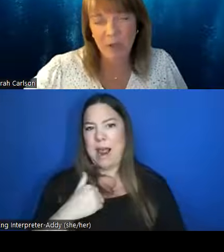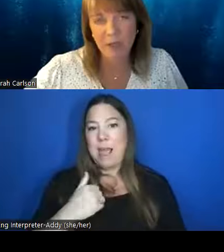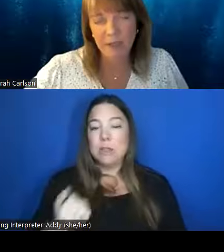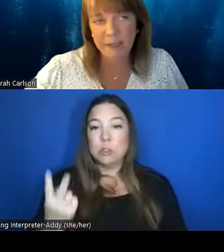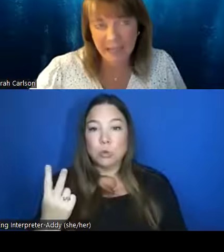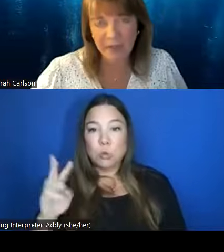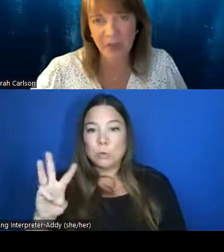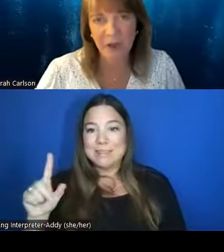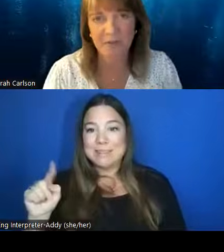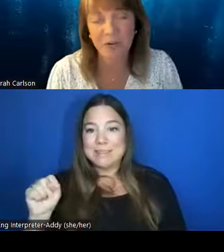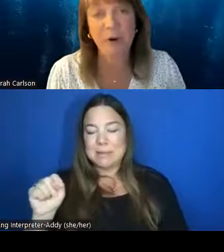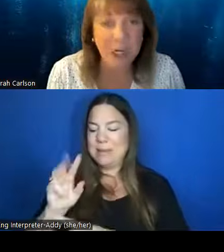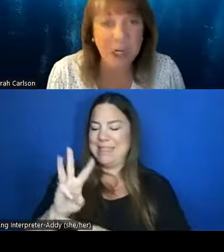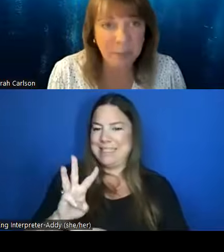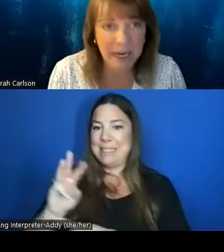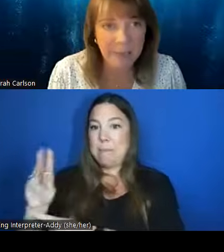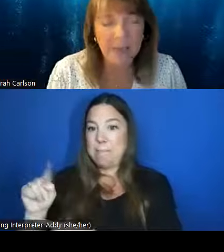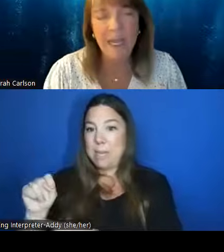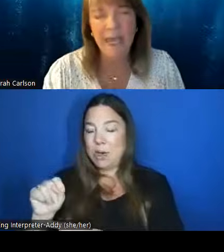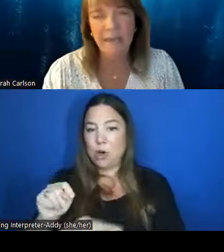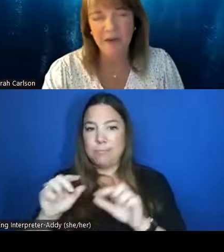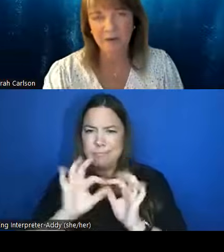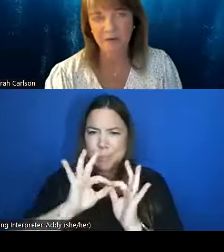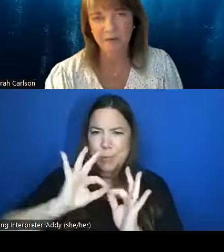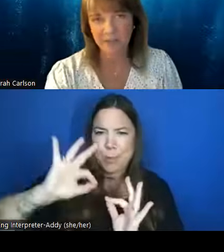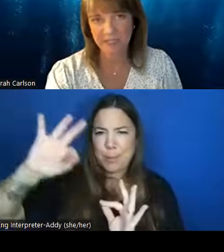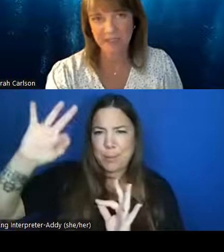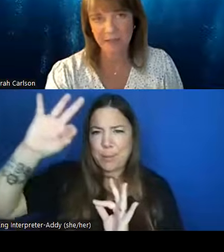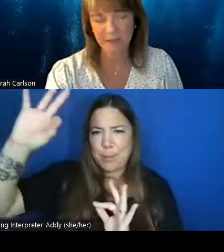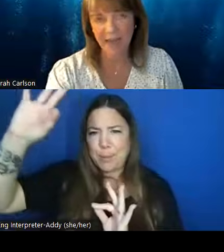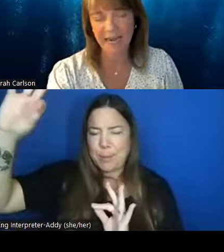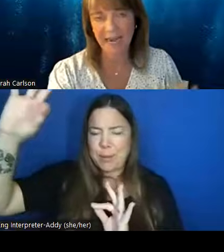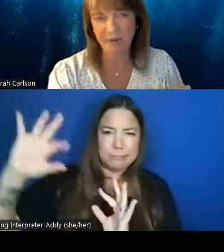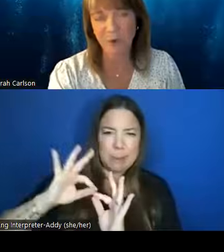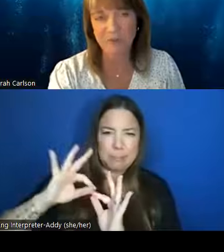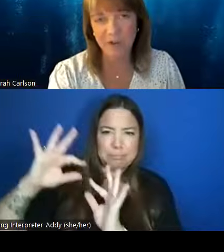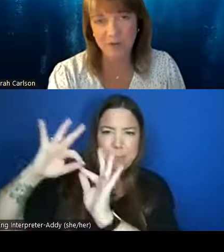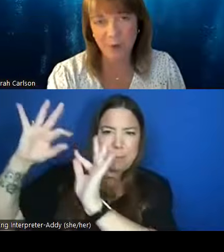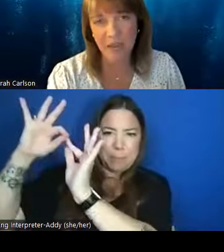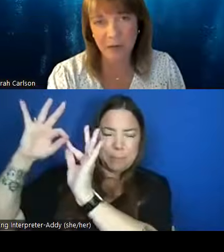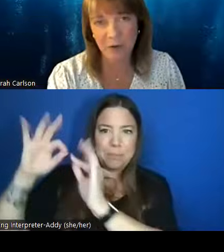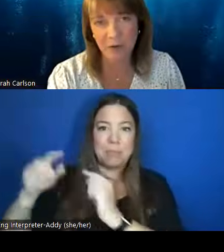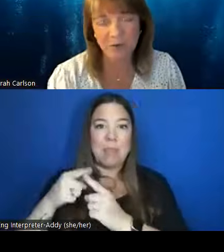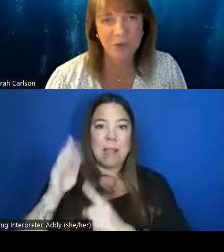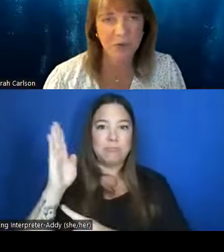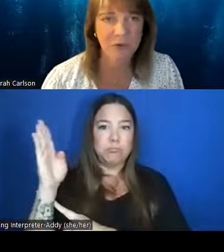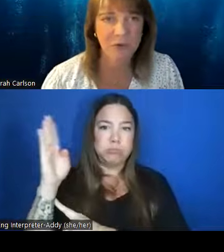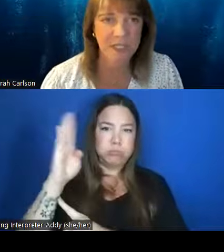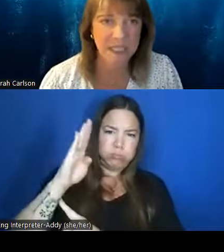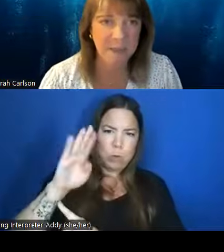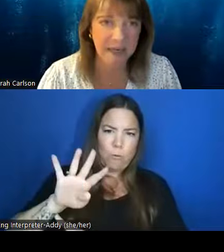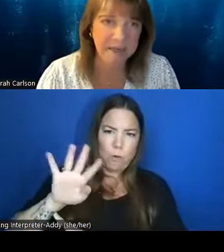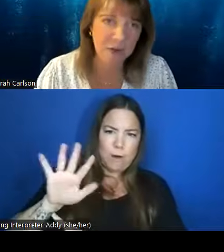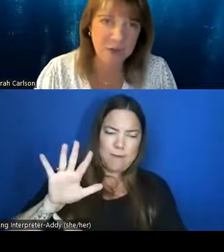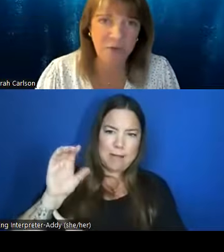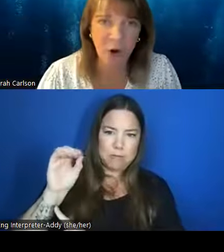long lengths of irrigation pipe and then fix that at a 45-degree angle to the